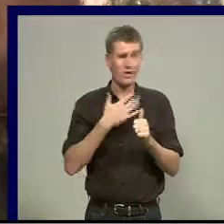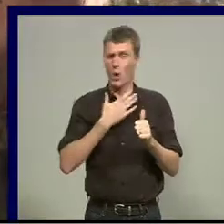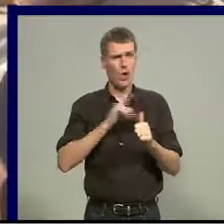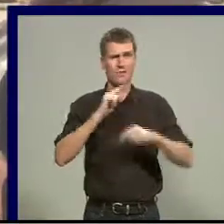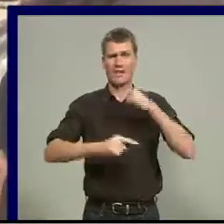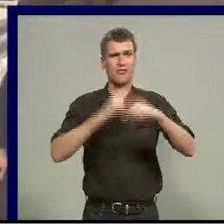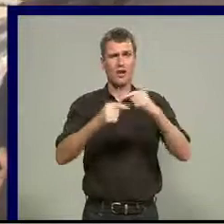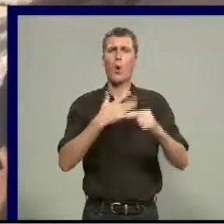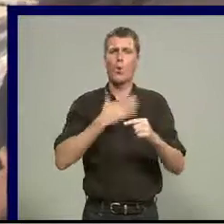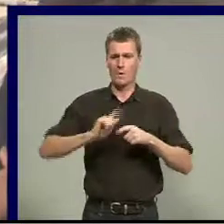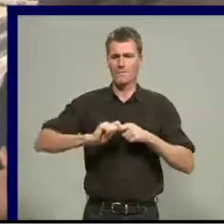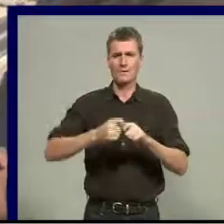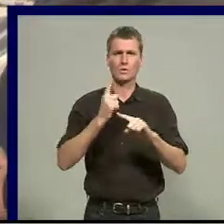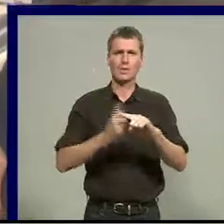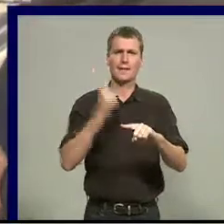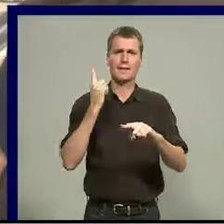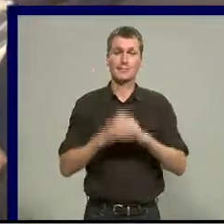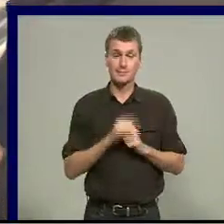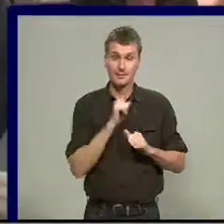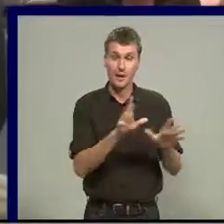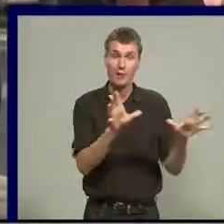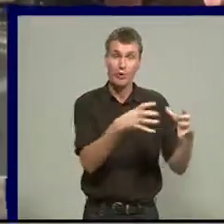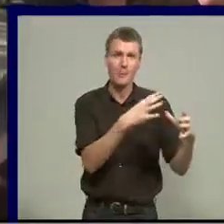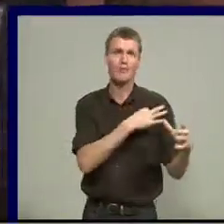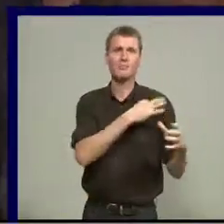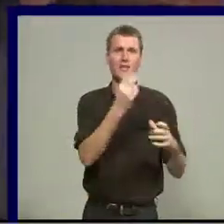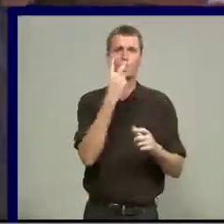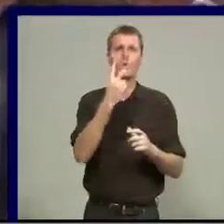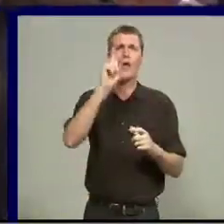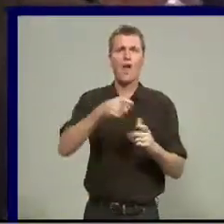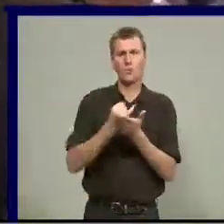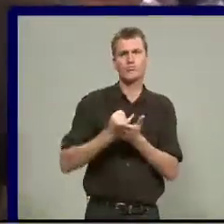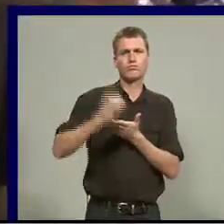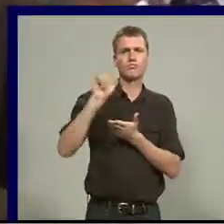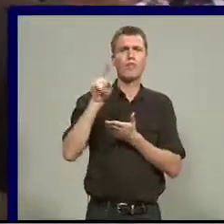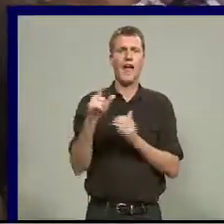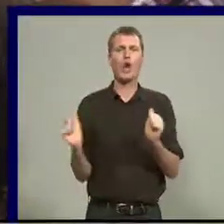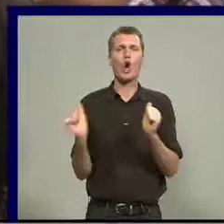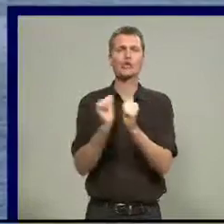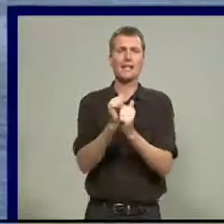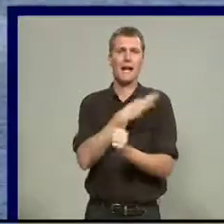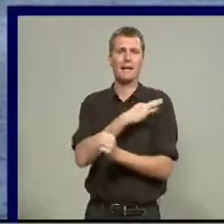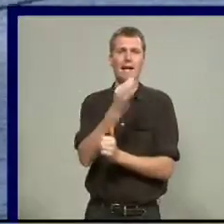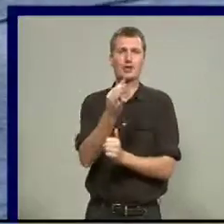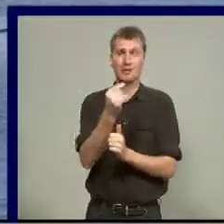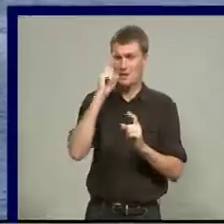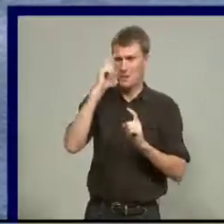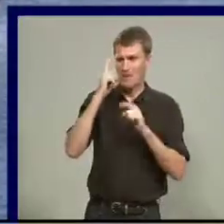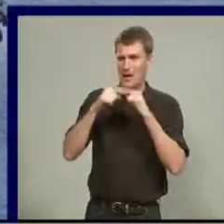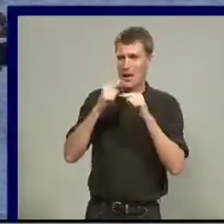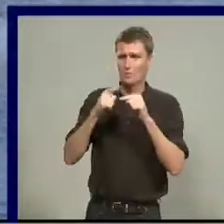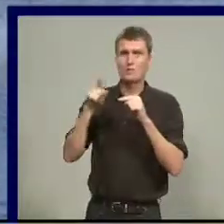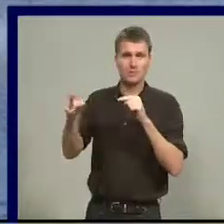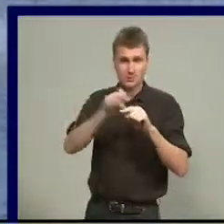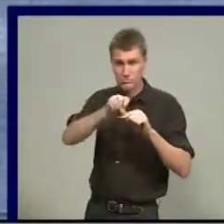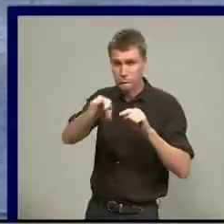fix it. This group represents the 2,000 who oppose the consent application. They're worried about the environmental impacts the discharge